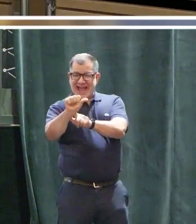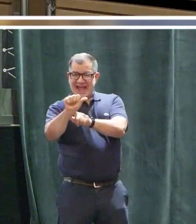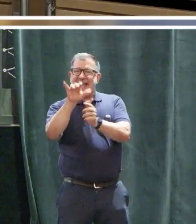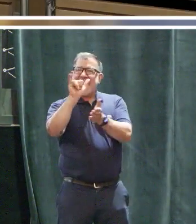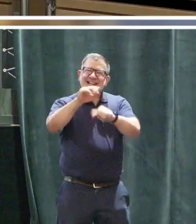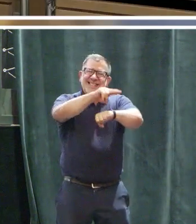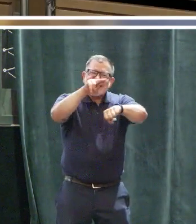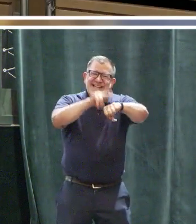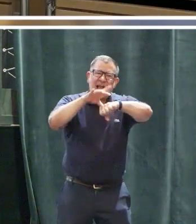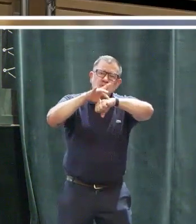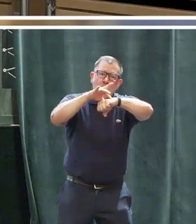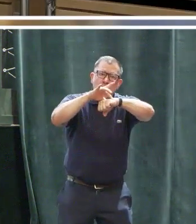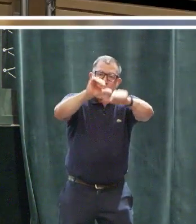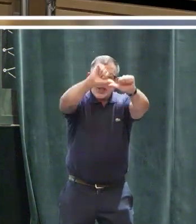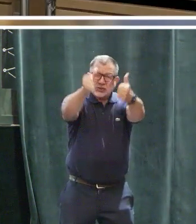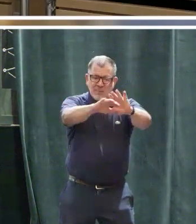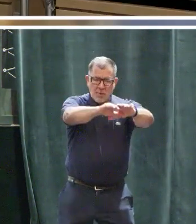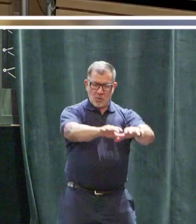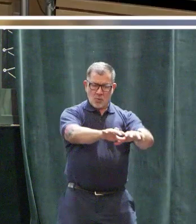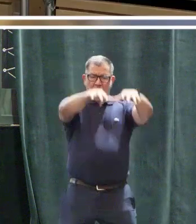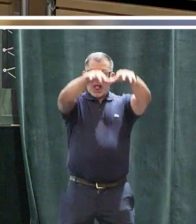meets our design flood elevation.